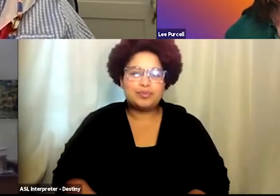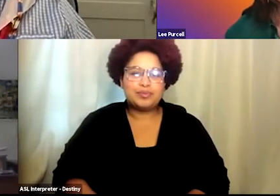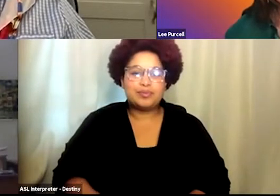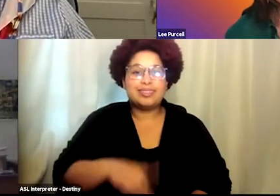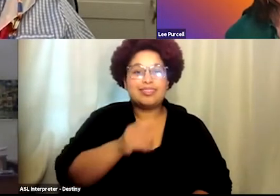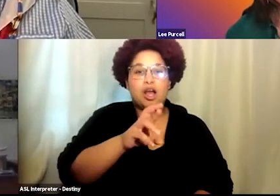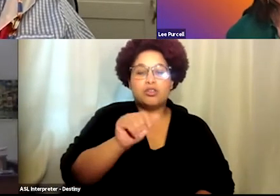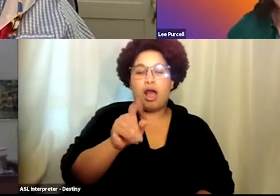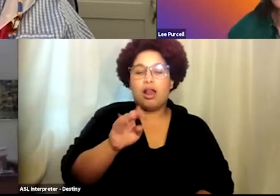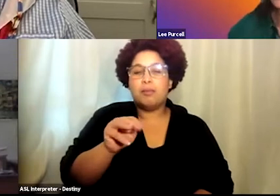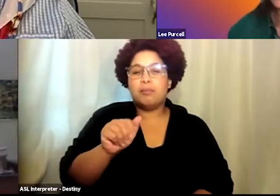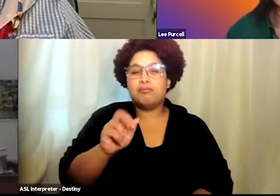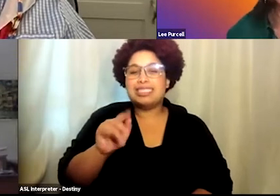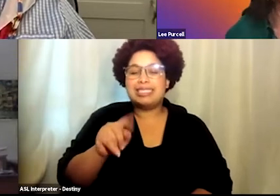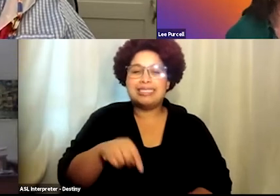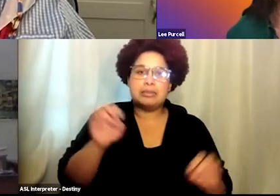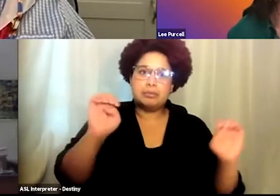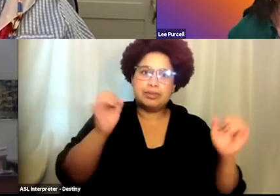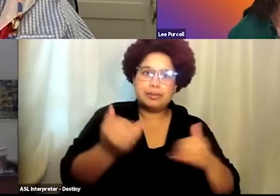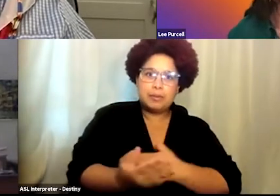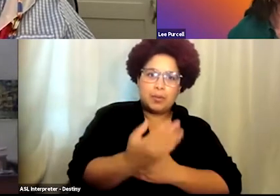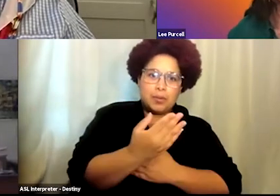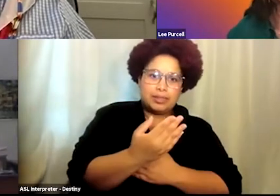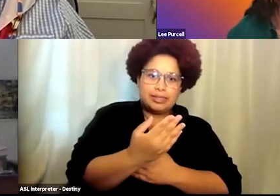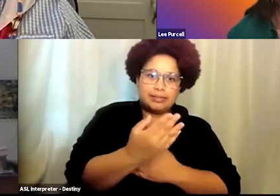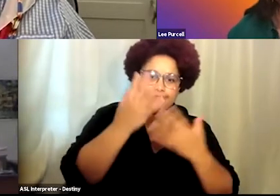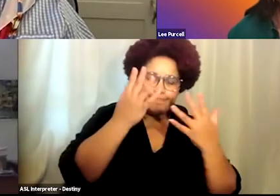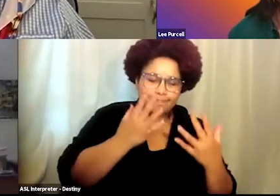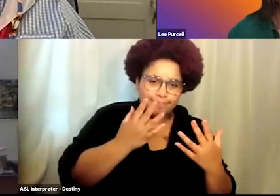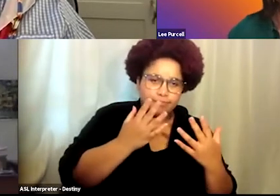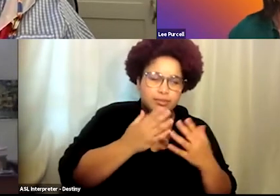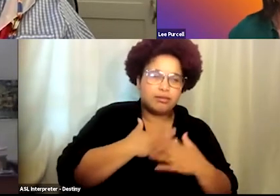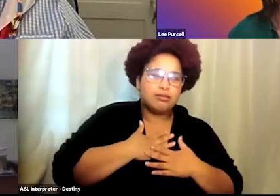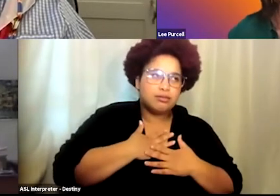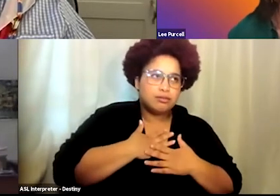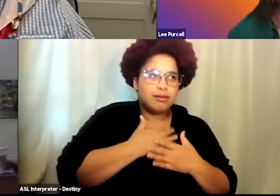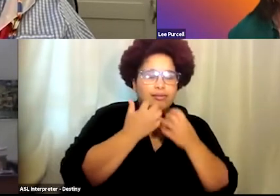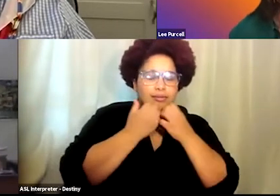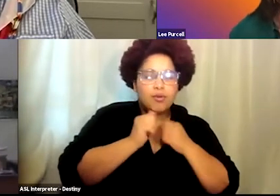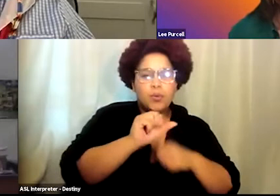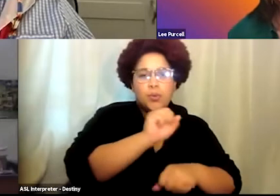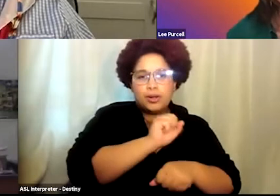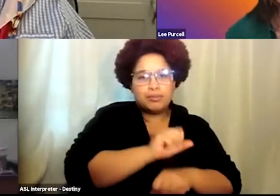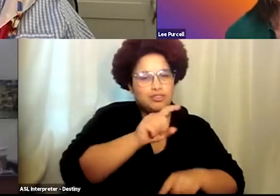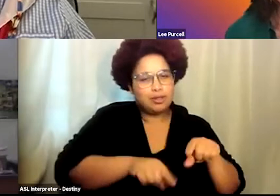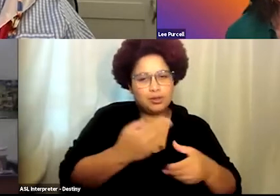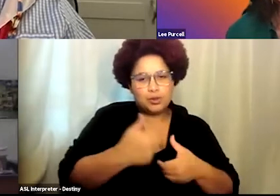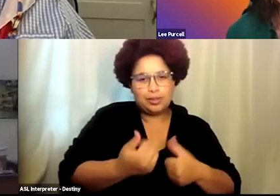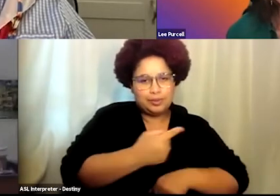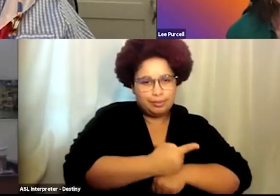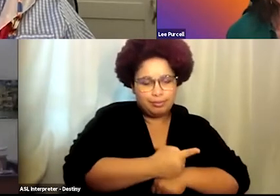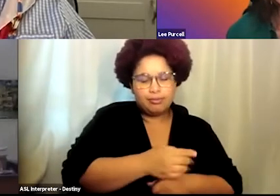Dr. Alma Martinez had an emergency this morning. Unfortunately, I adore her work. She will not be able to be with us today. But